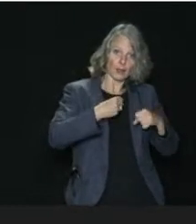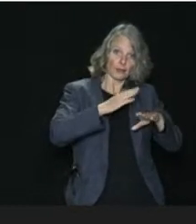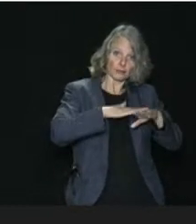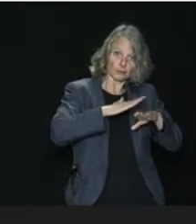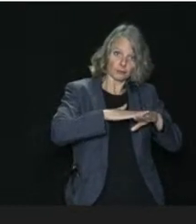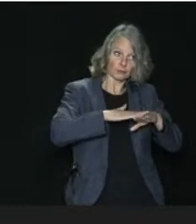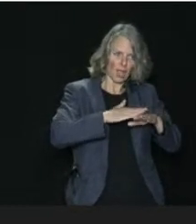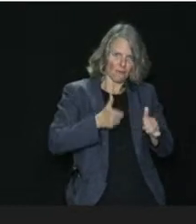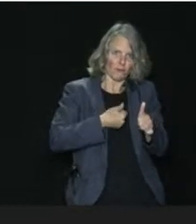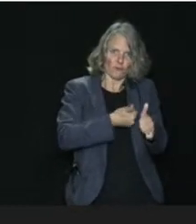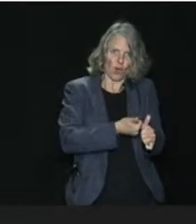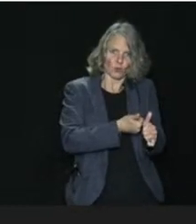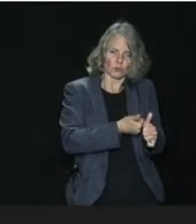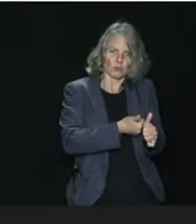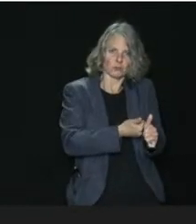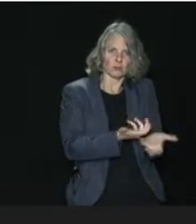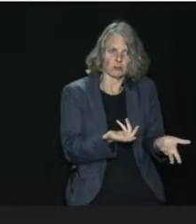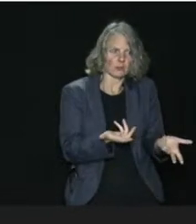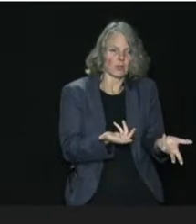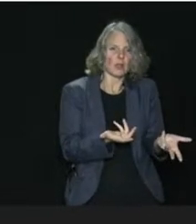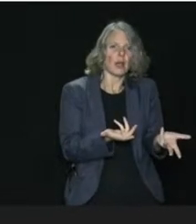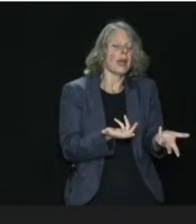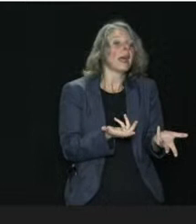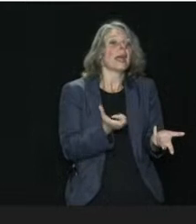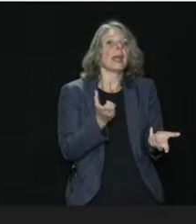follow the advice in terms of